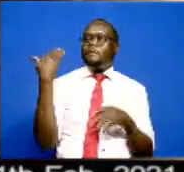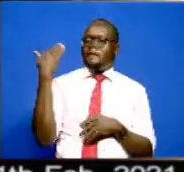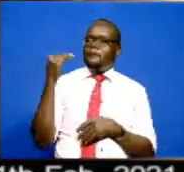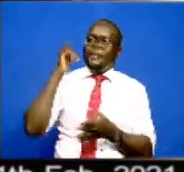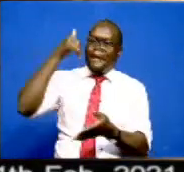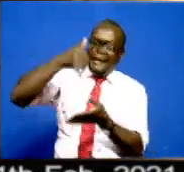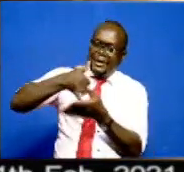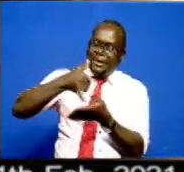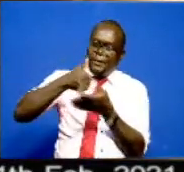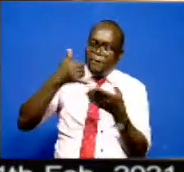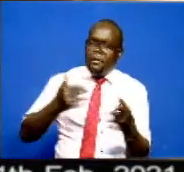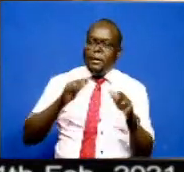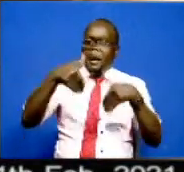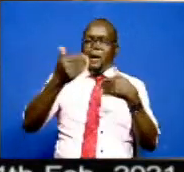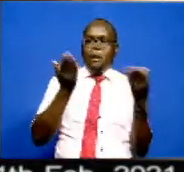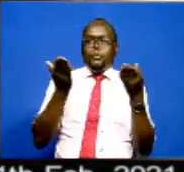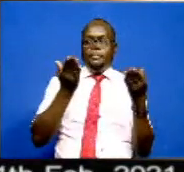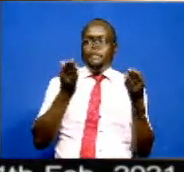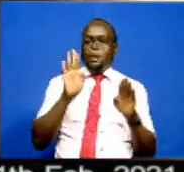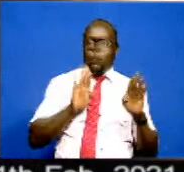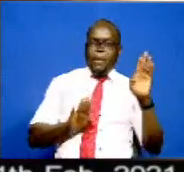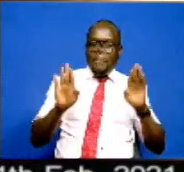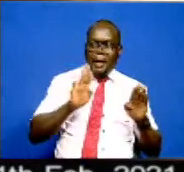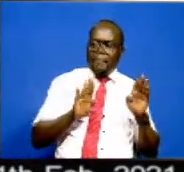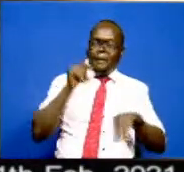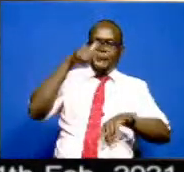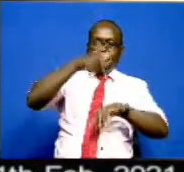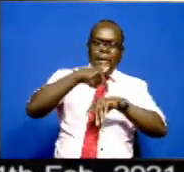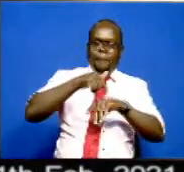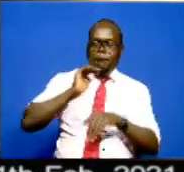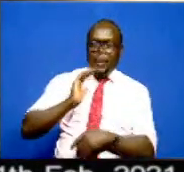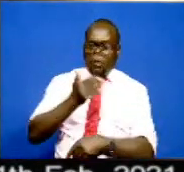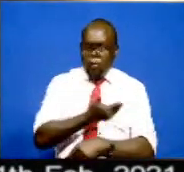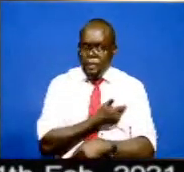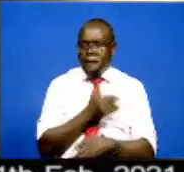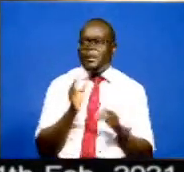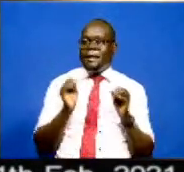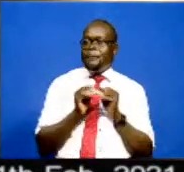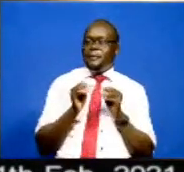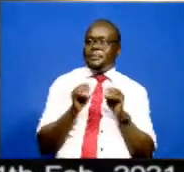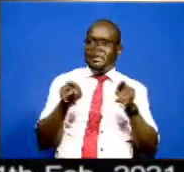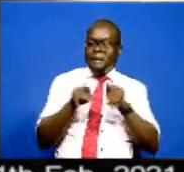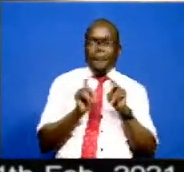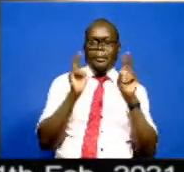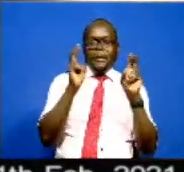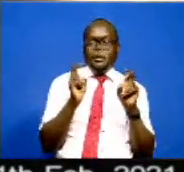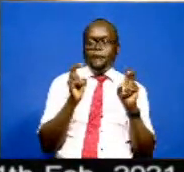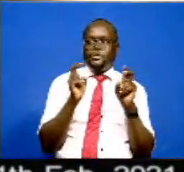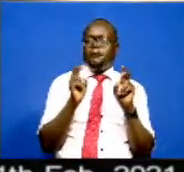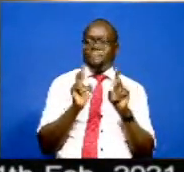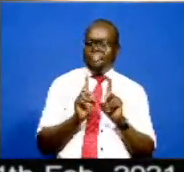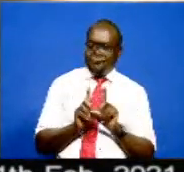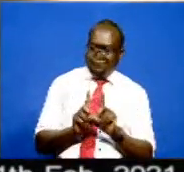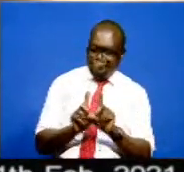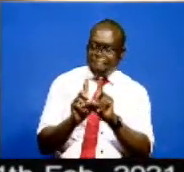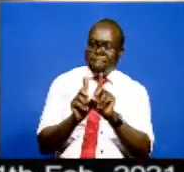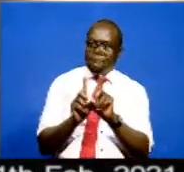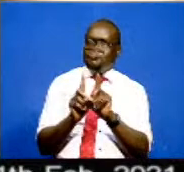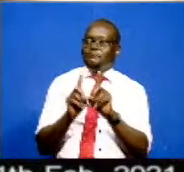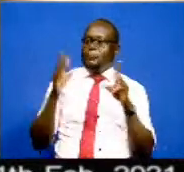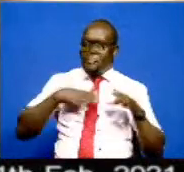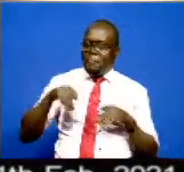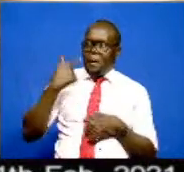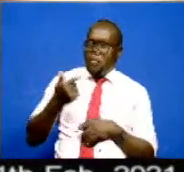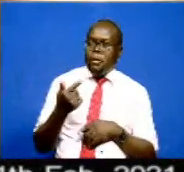including the way we conduct ourselves in committees, including the issue of escorting people who